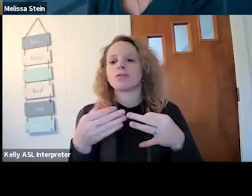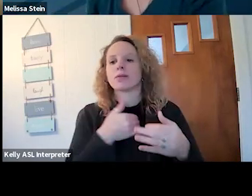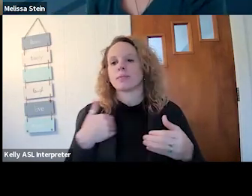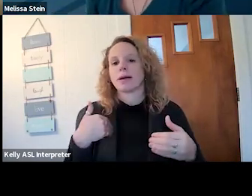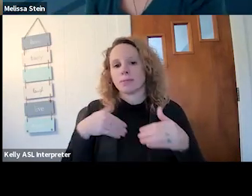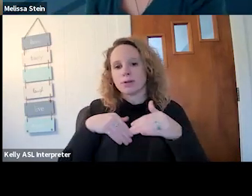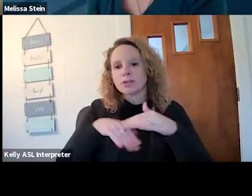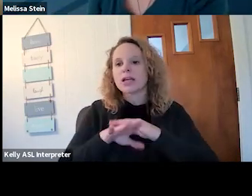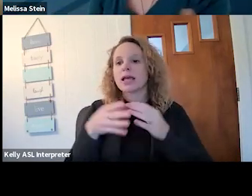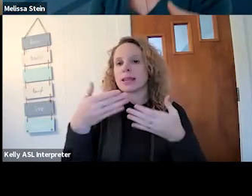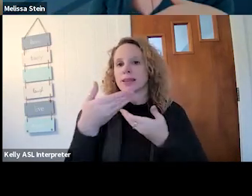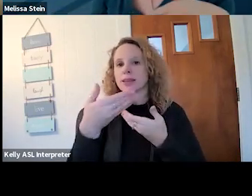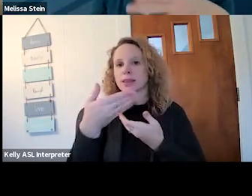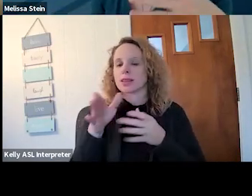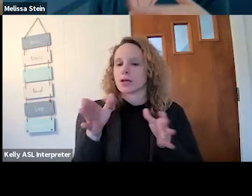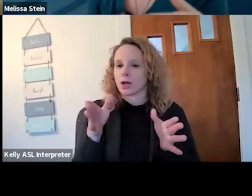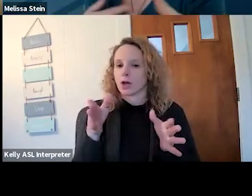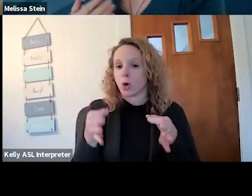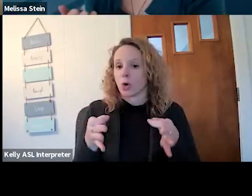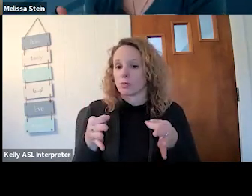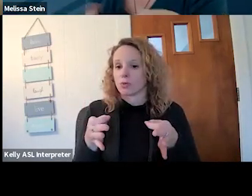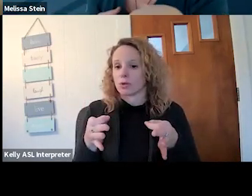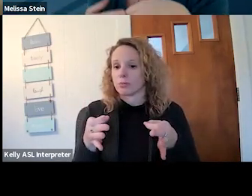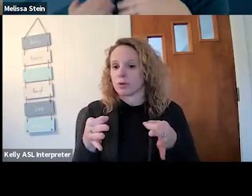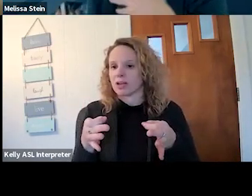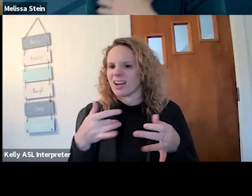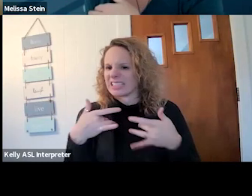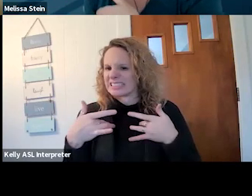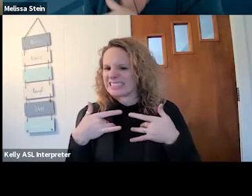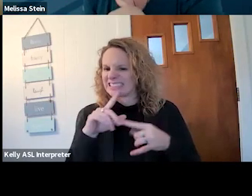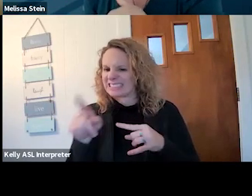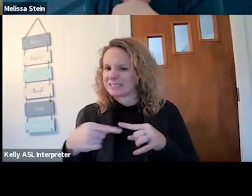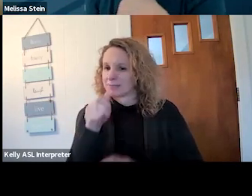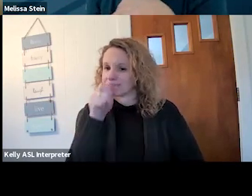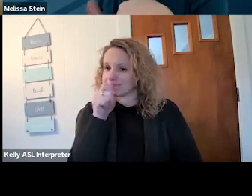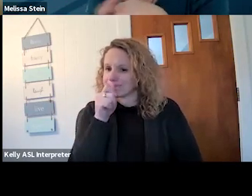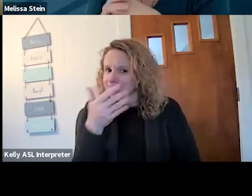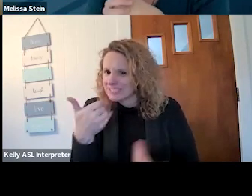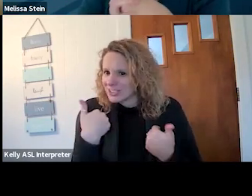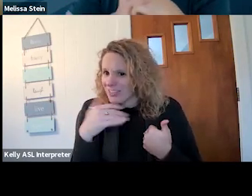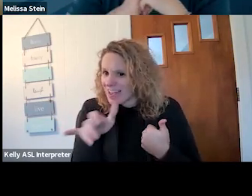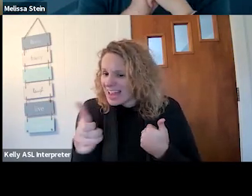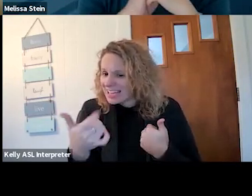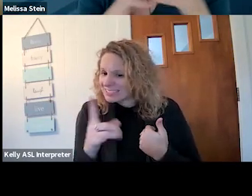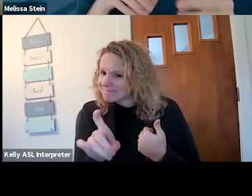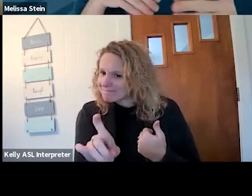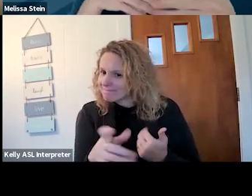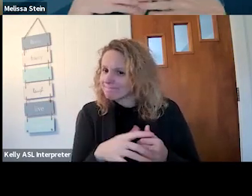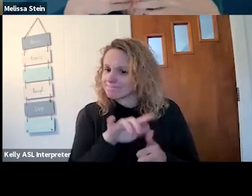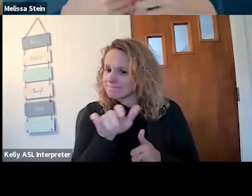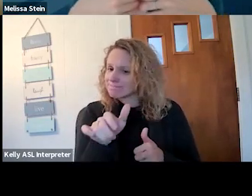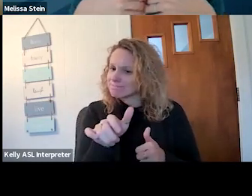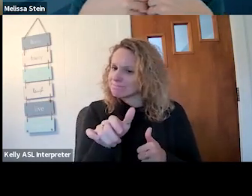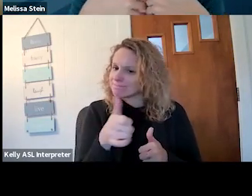and having conversations, are there ever any concerns about confidentiality? And are there ever